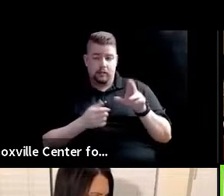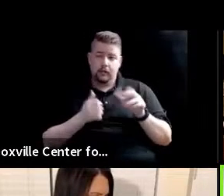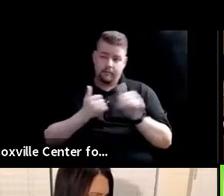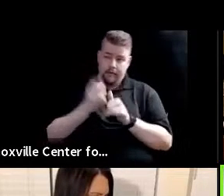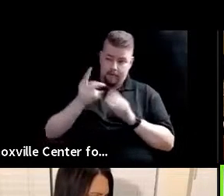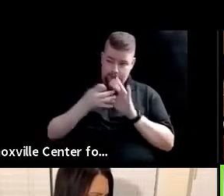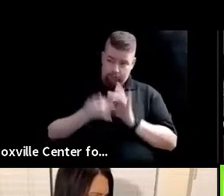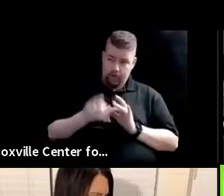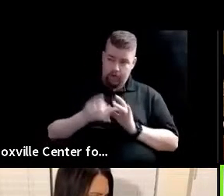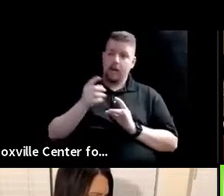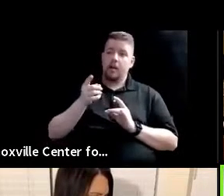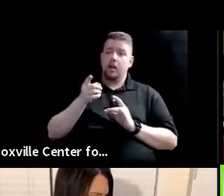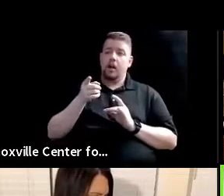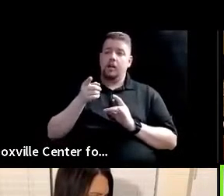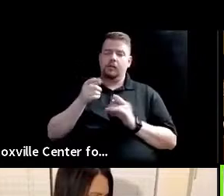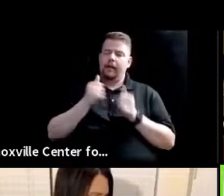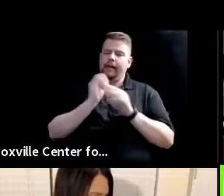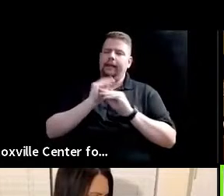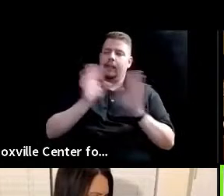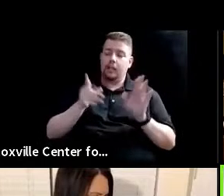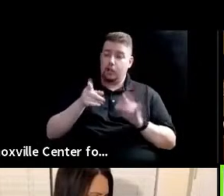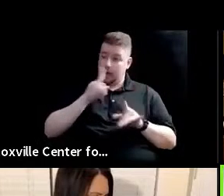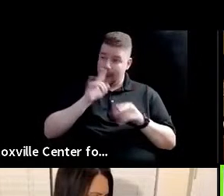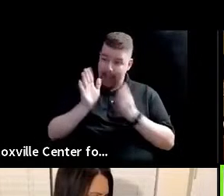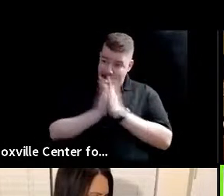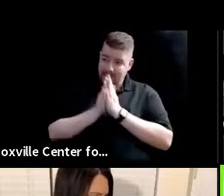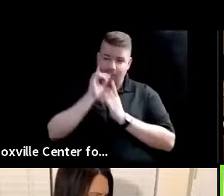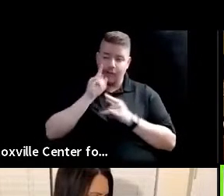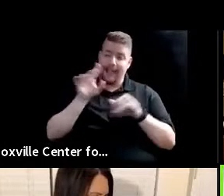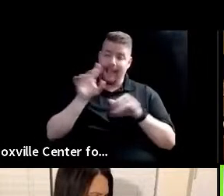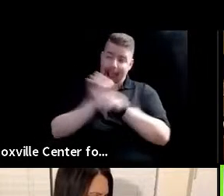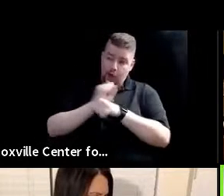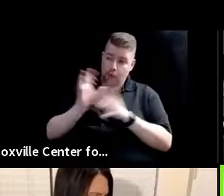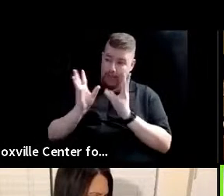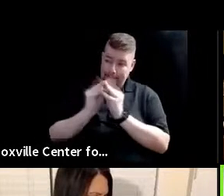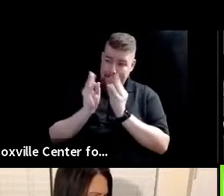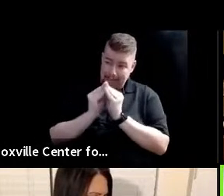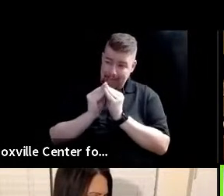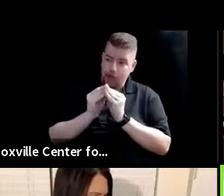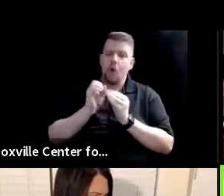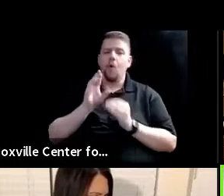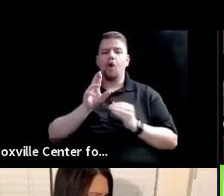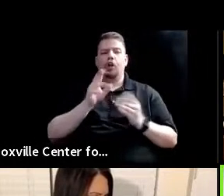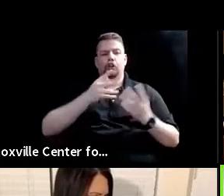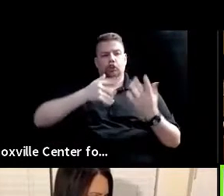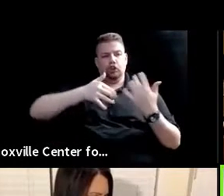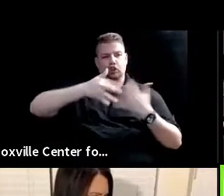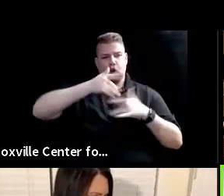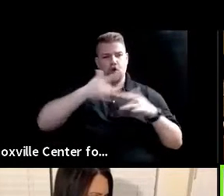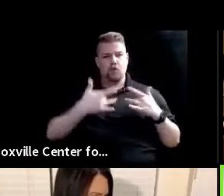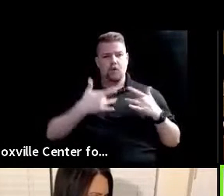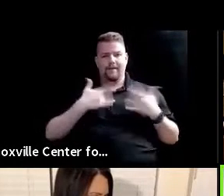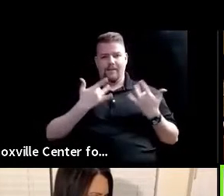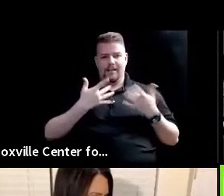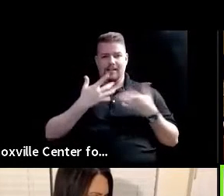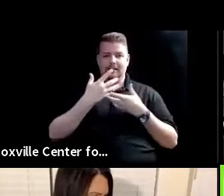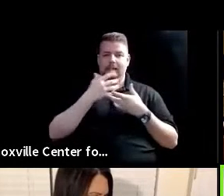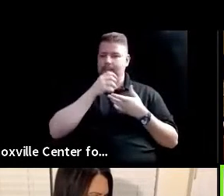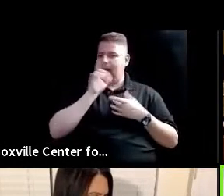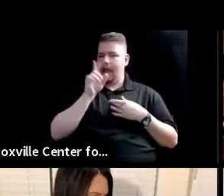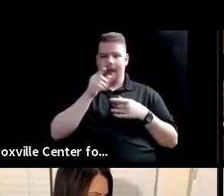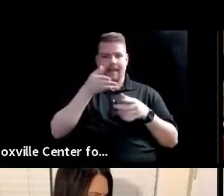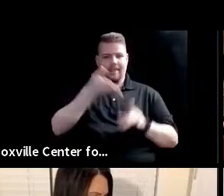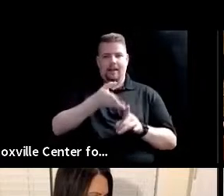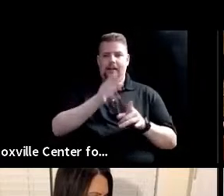up for a second. Are you asking about the actual meetings, or are you asking about social events outside the actual